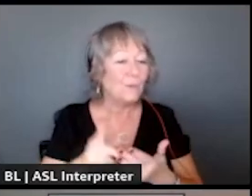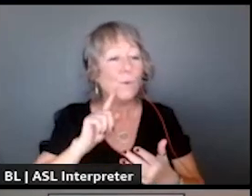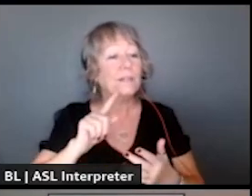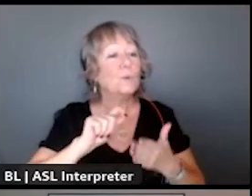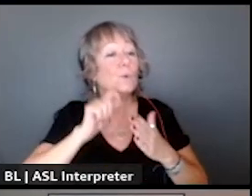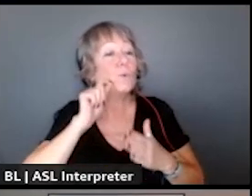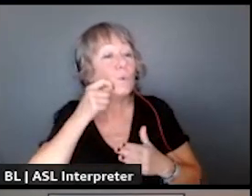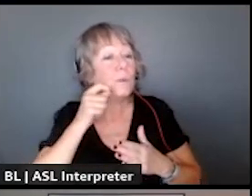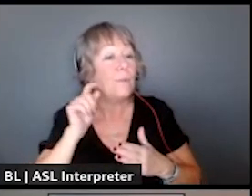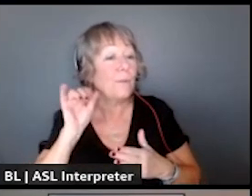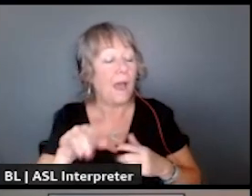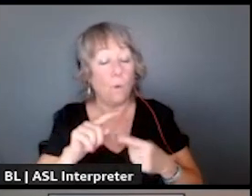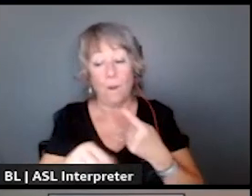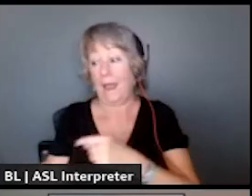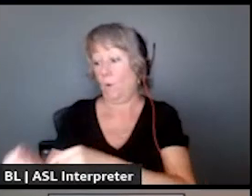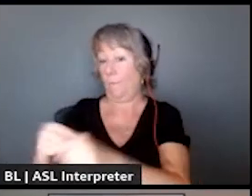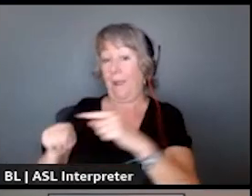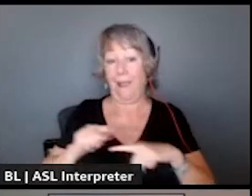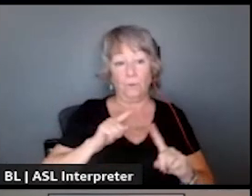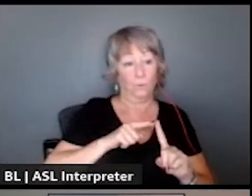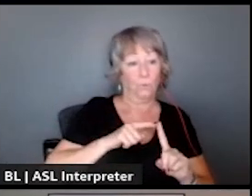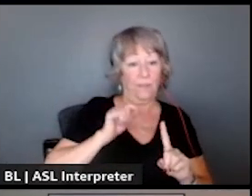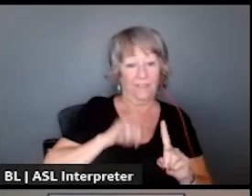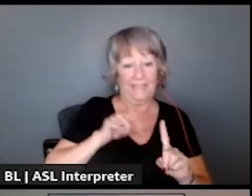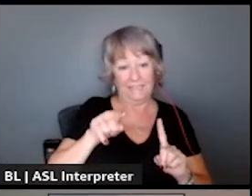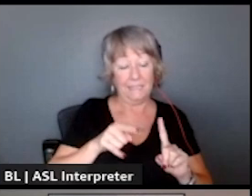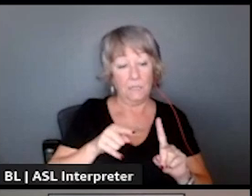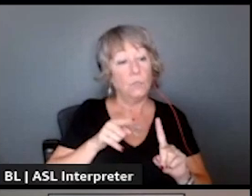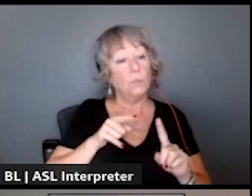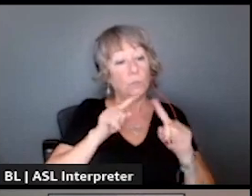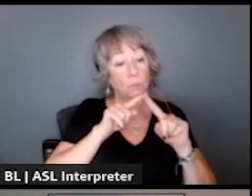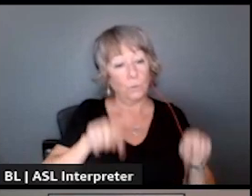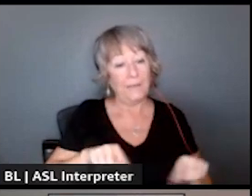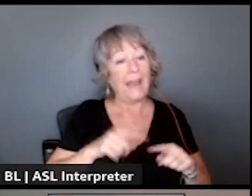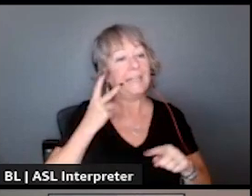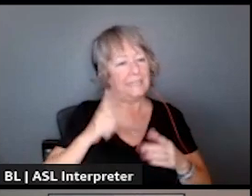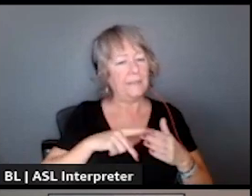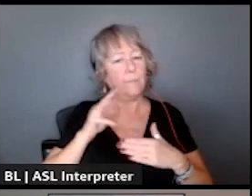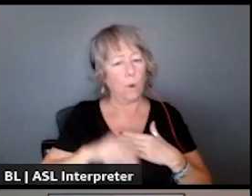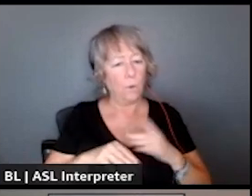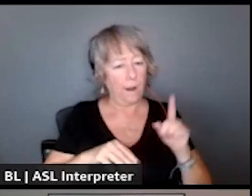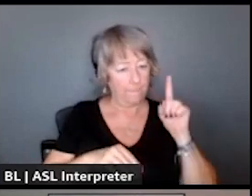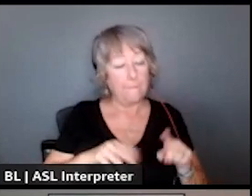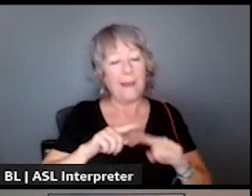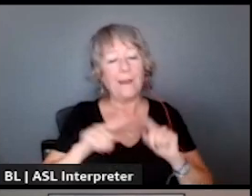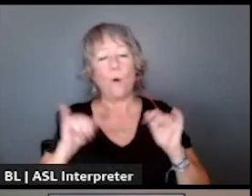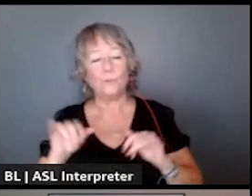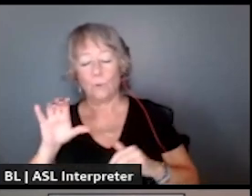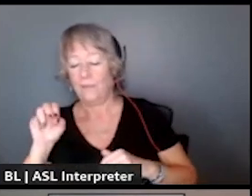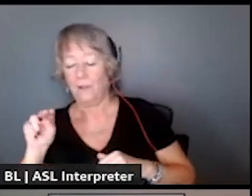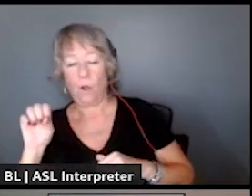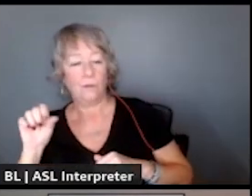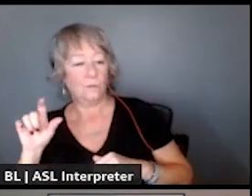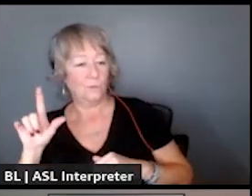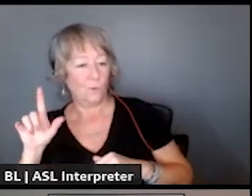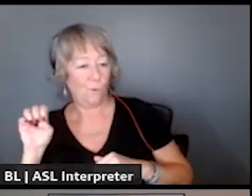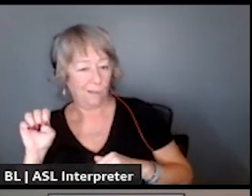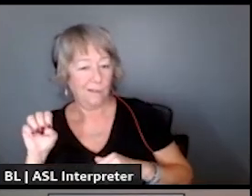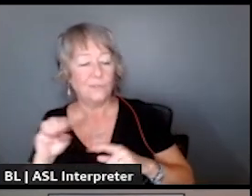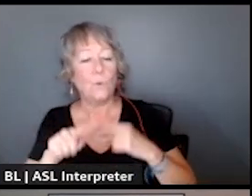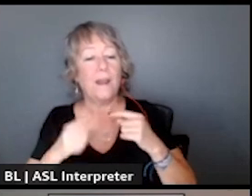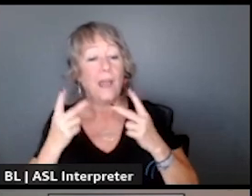that we're talking about? Like if you go to our devices page, you can actually see like what the quantum computers actually look like. It's very cool. It's very sci-fi. Oh, no, I meant the actual like photographs, not the, I mean,